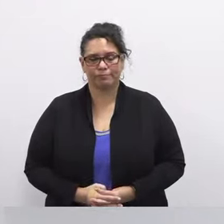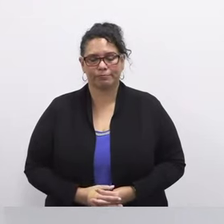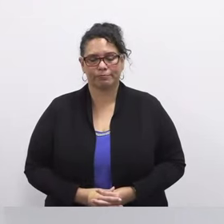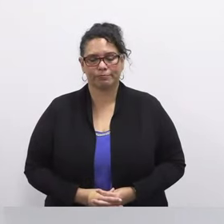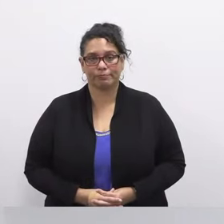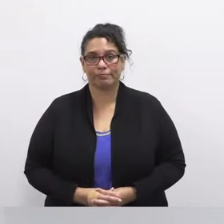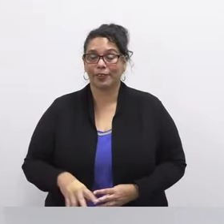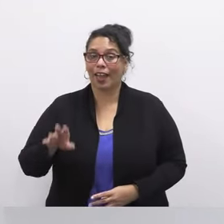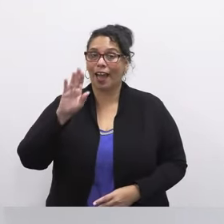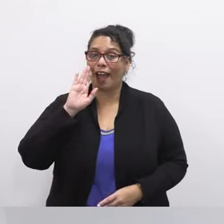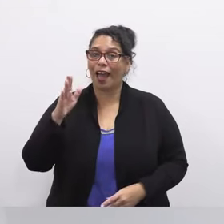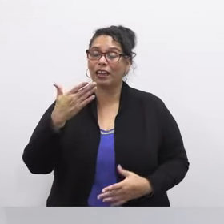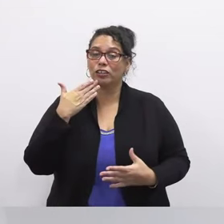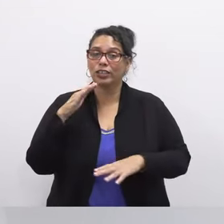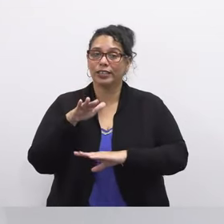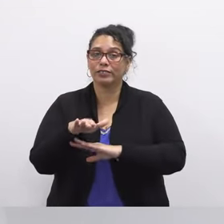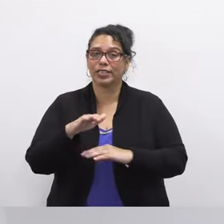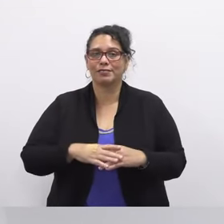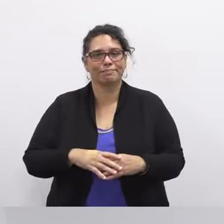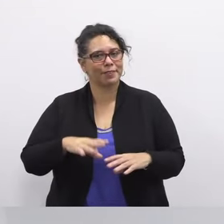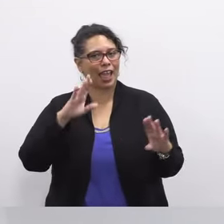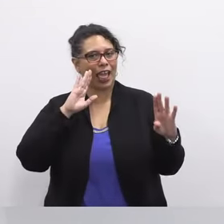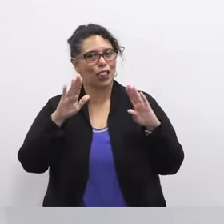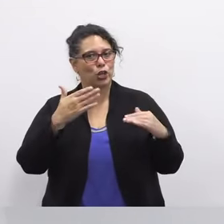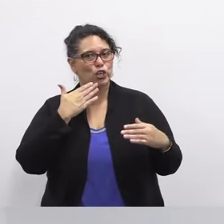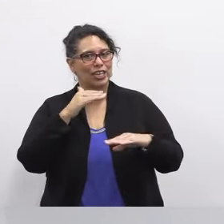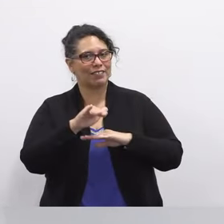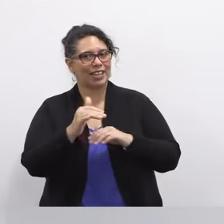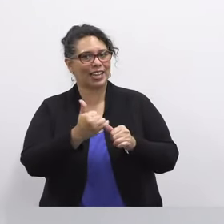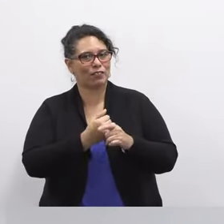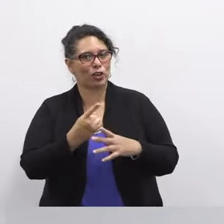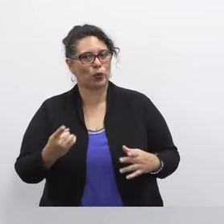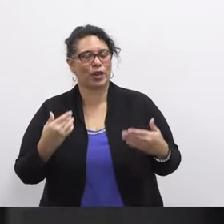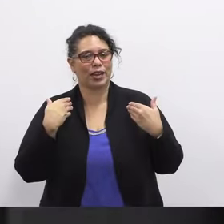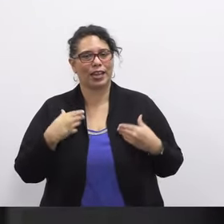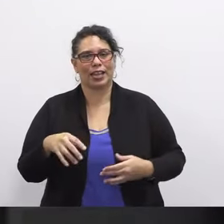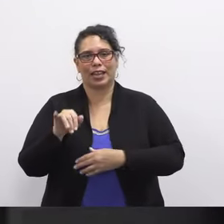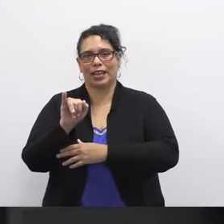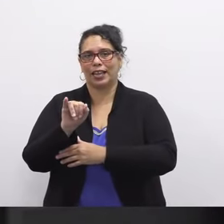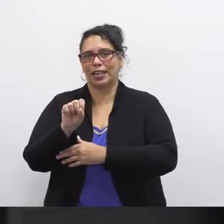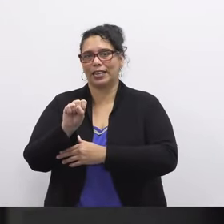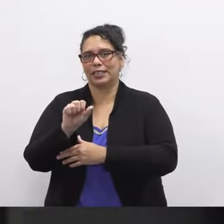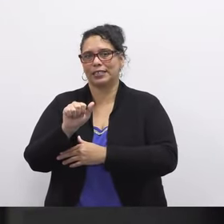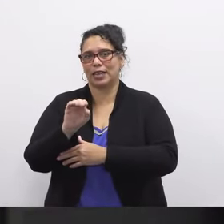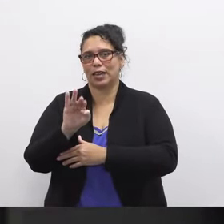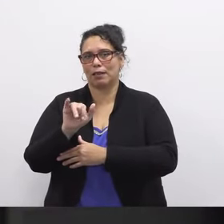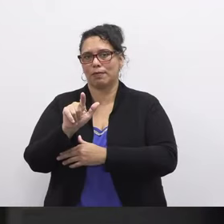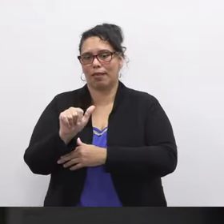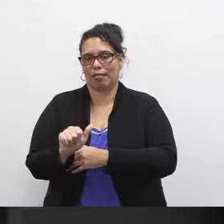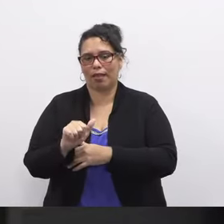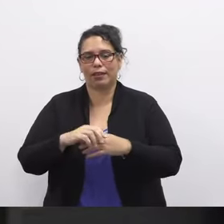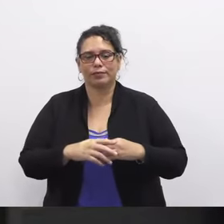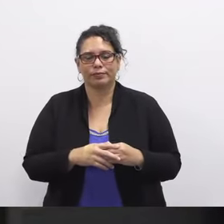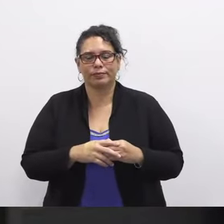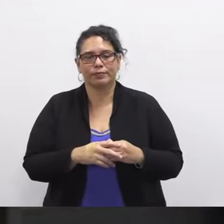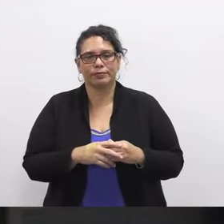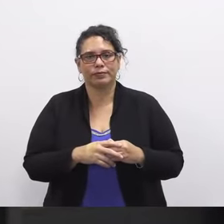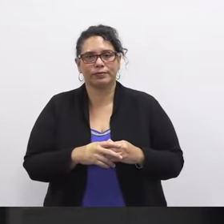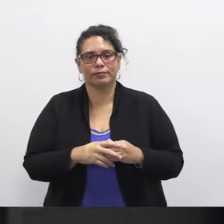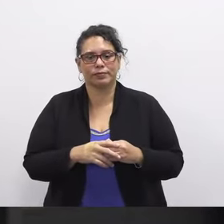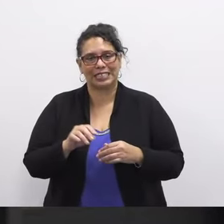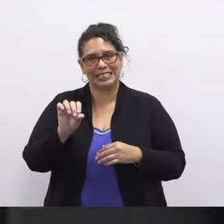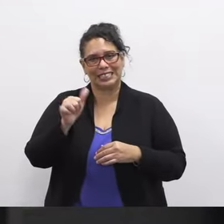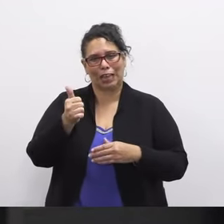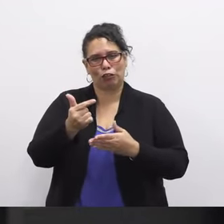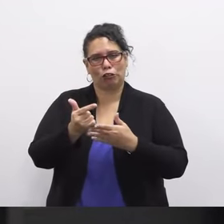Hi, good evening. Hello, good evening, everyone. My name is Isabella Villa-Quintero. As a 10th grader at